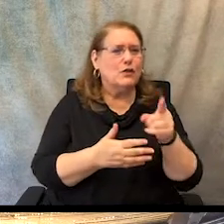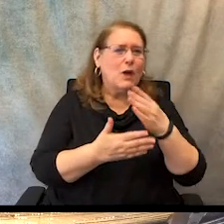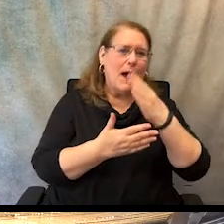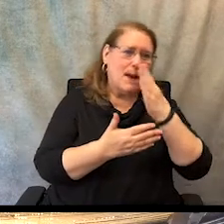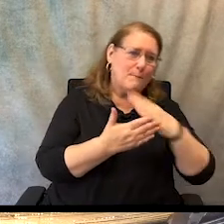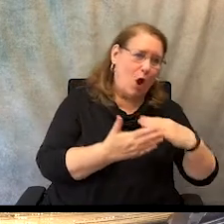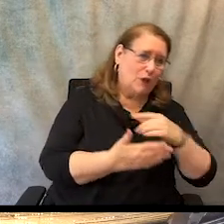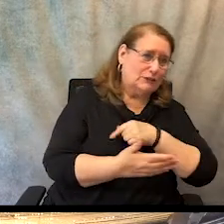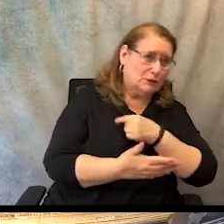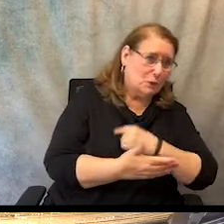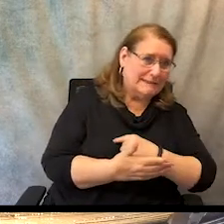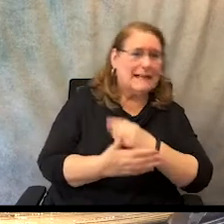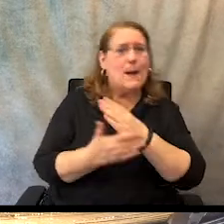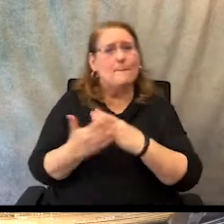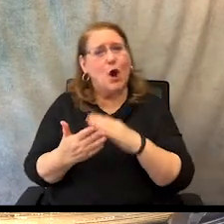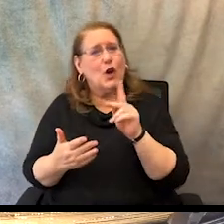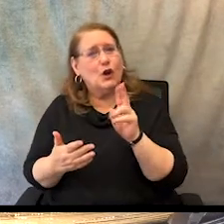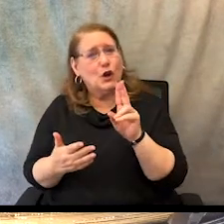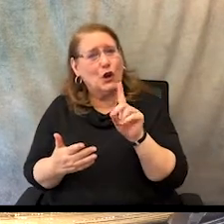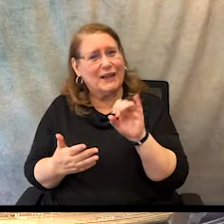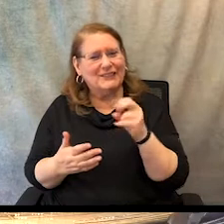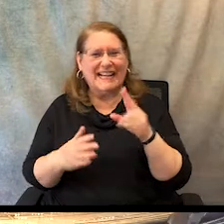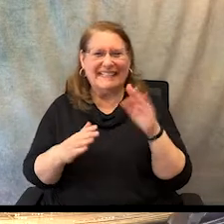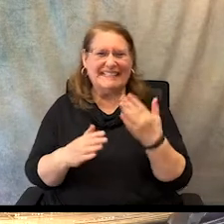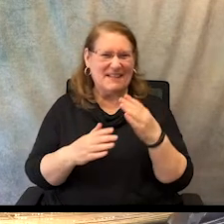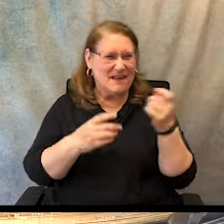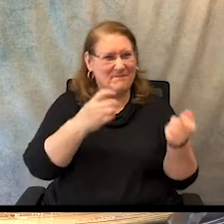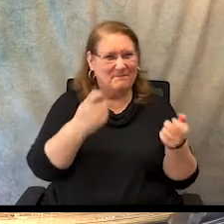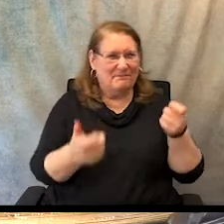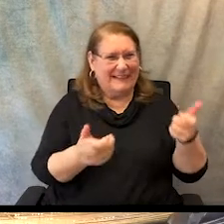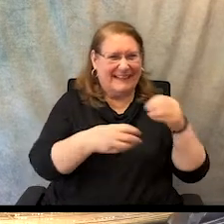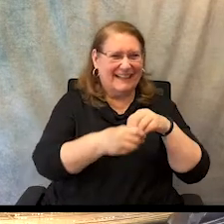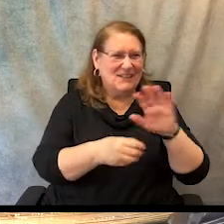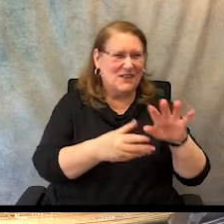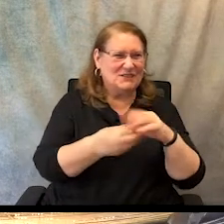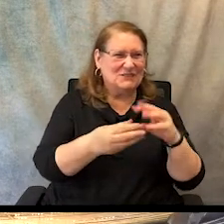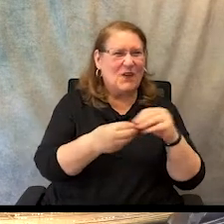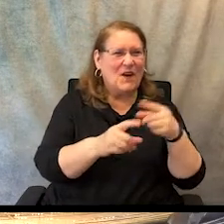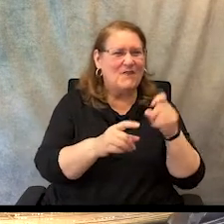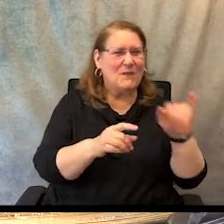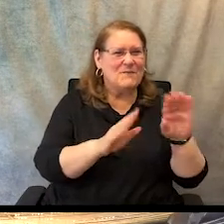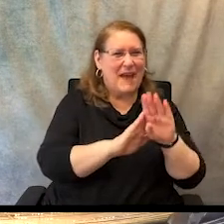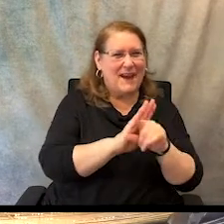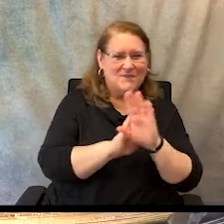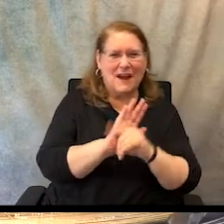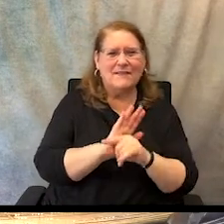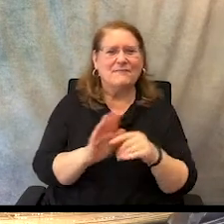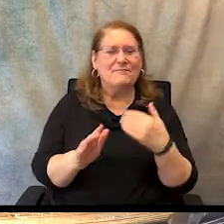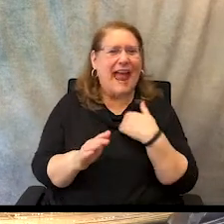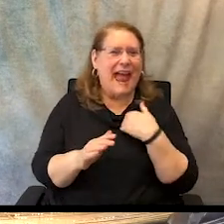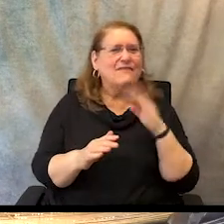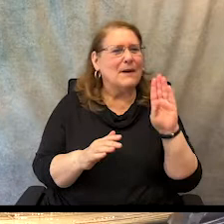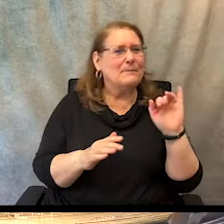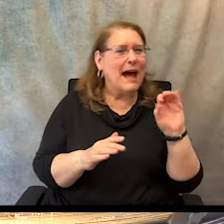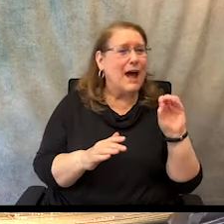not mistaken. Yes. And so there seems to be bits of your story in it. So I'm curious if you could tell us a bit about if